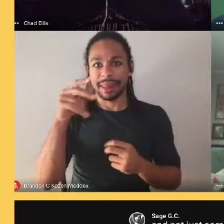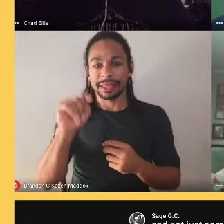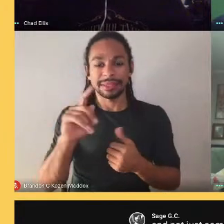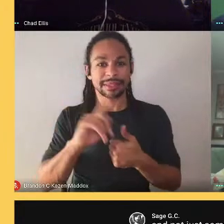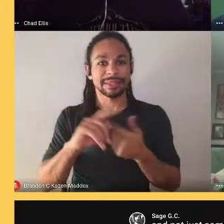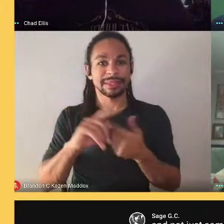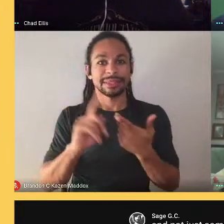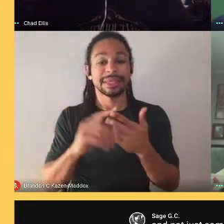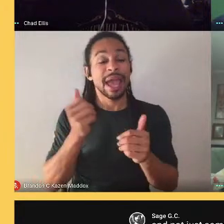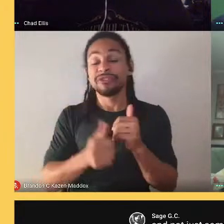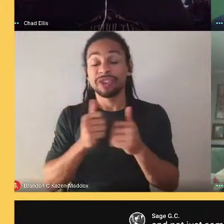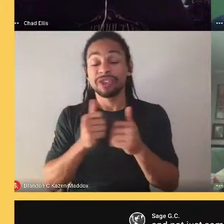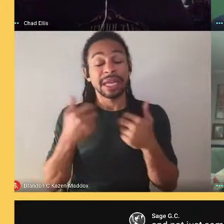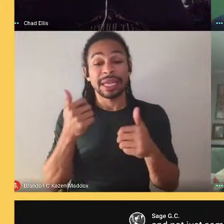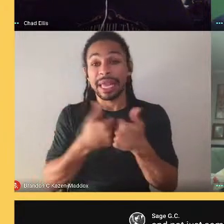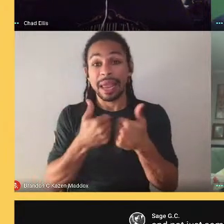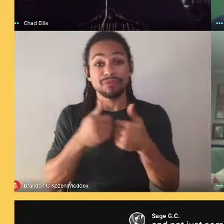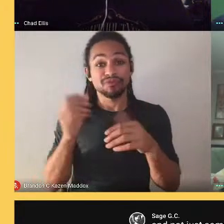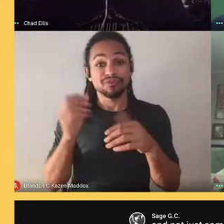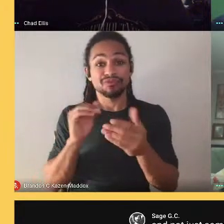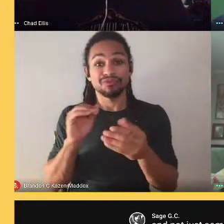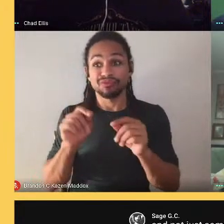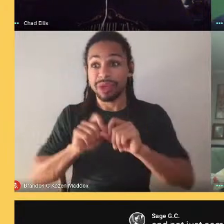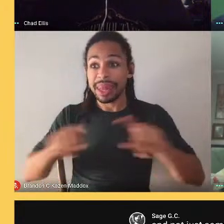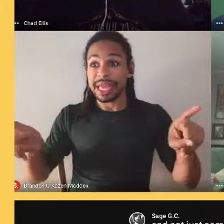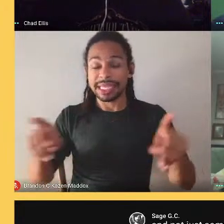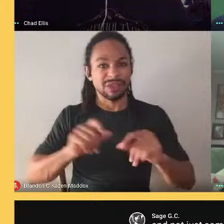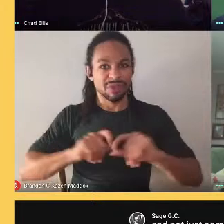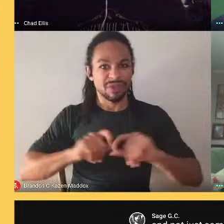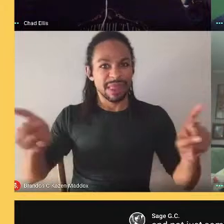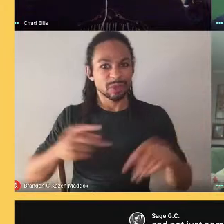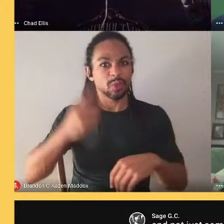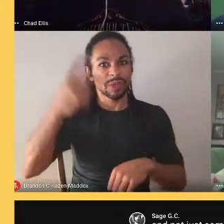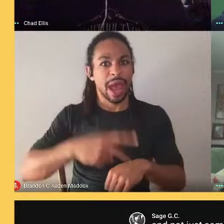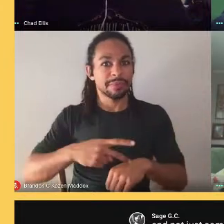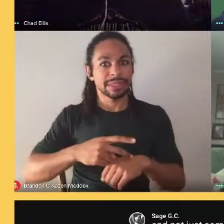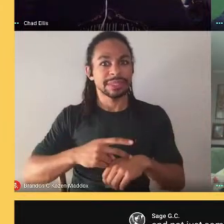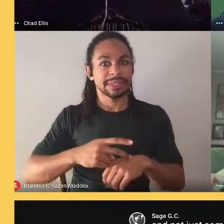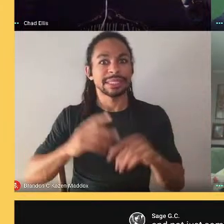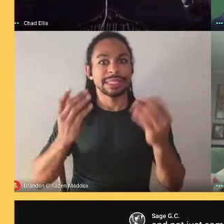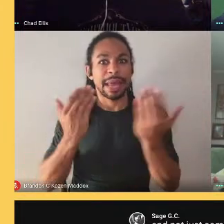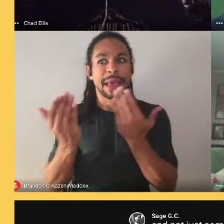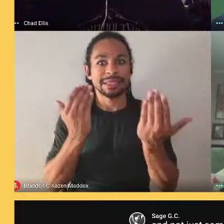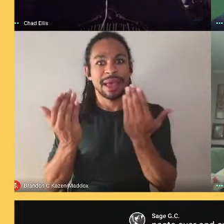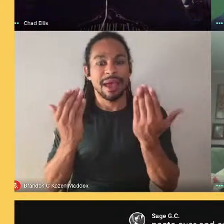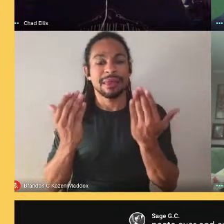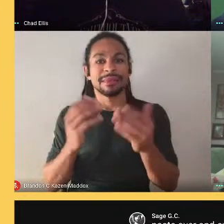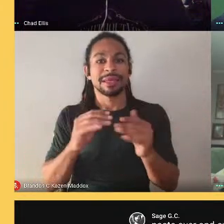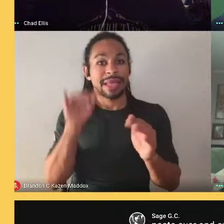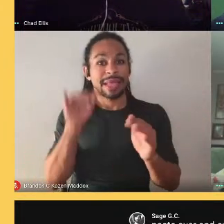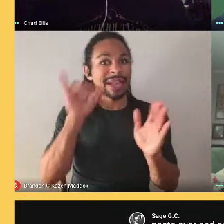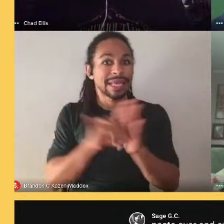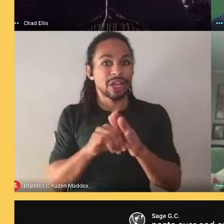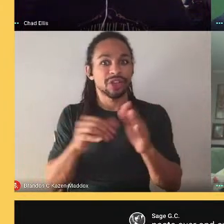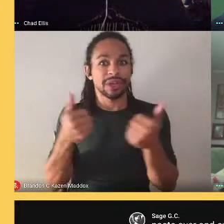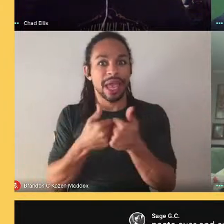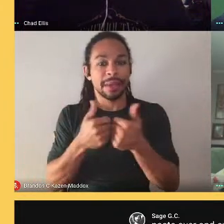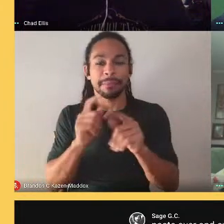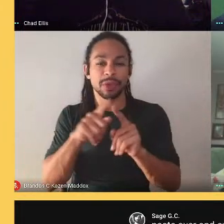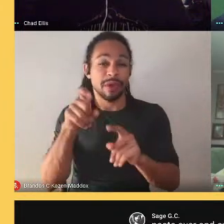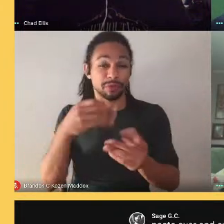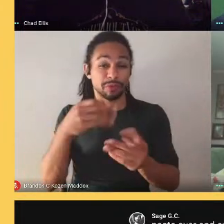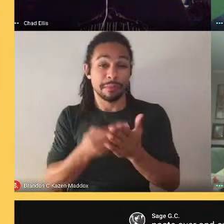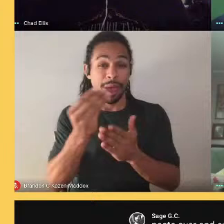twice side by side, and it's an identical game, but you gotta buy it twice if you want to